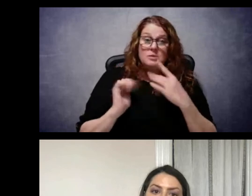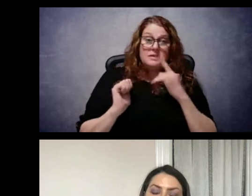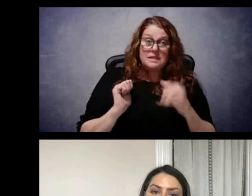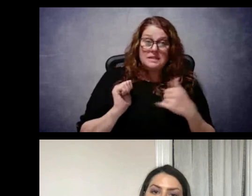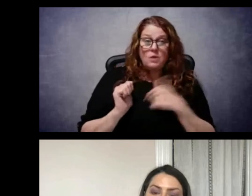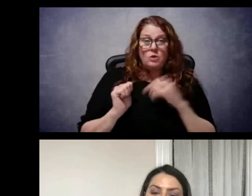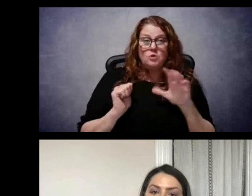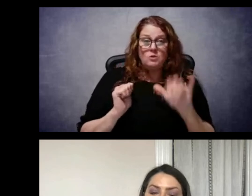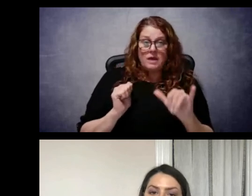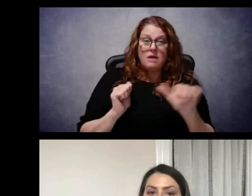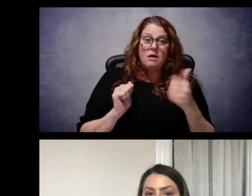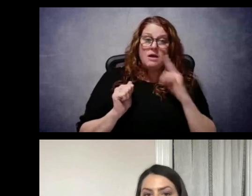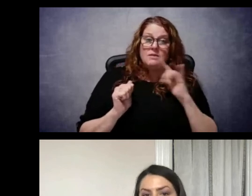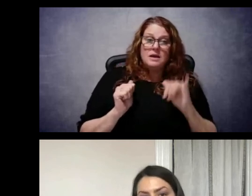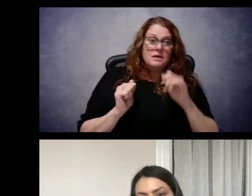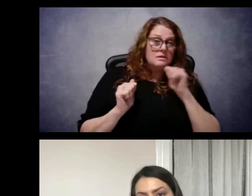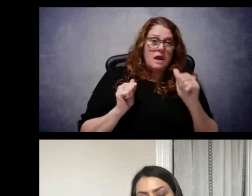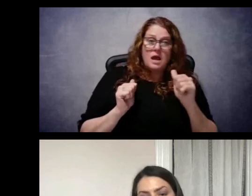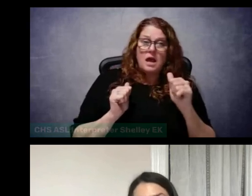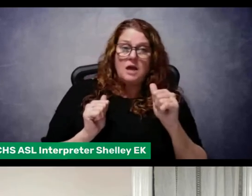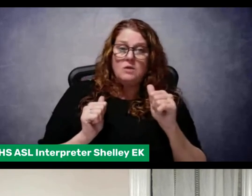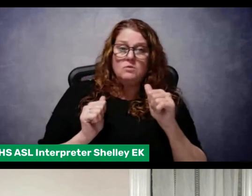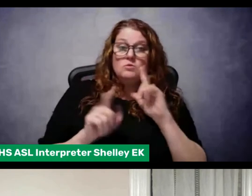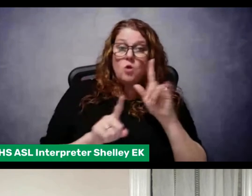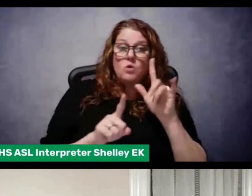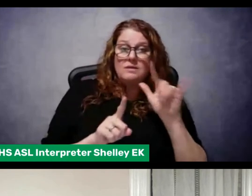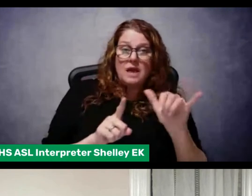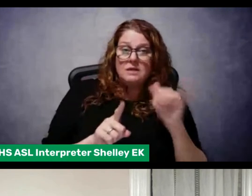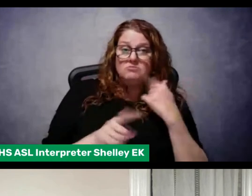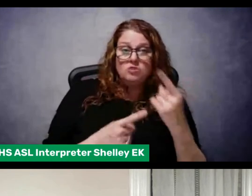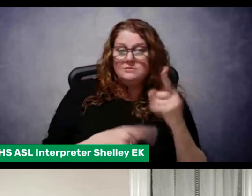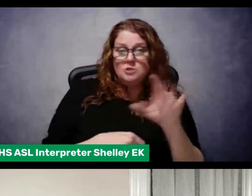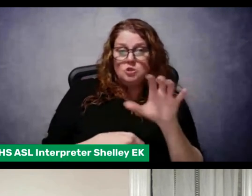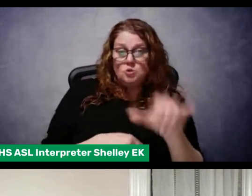But other than that, we won't go to it just to go to it.